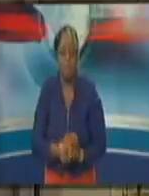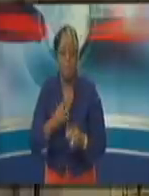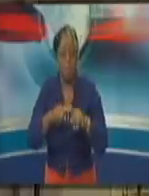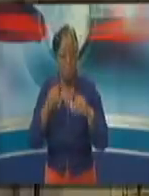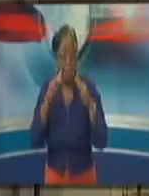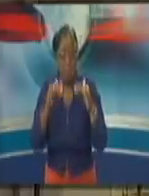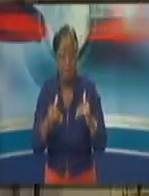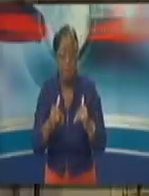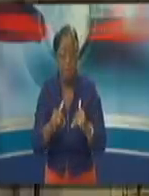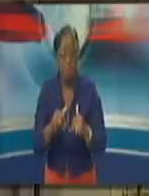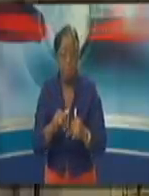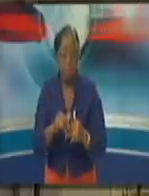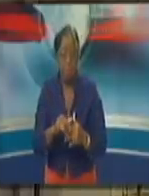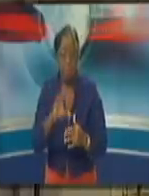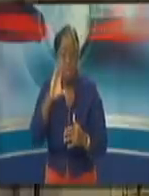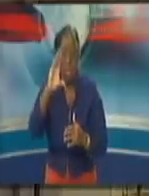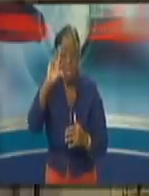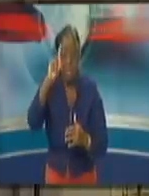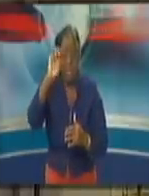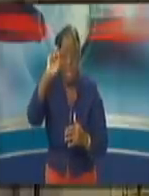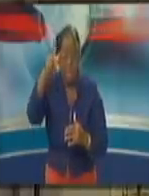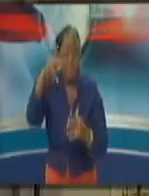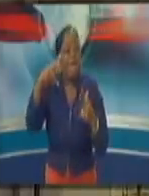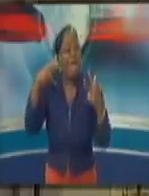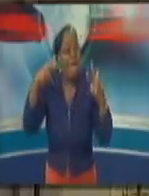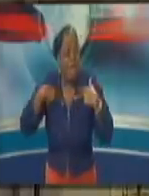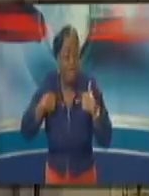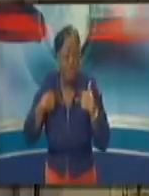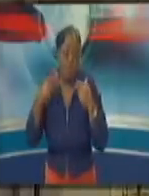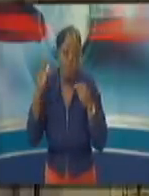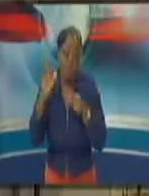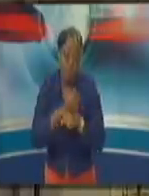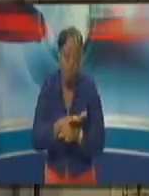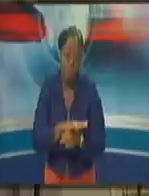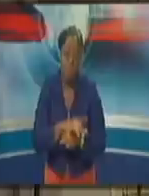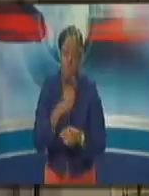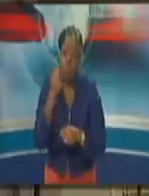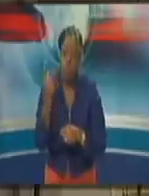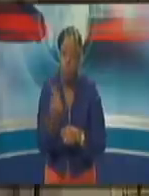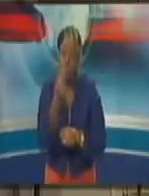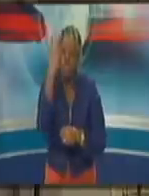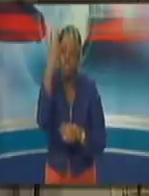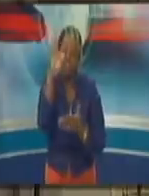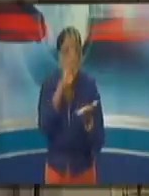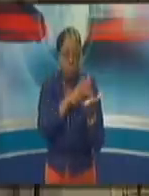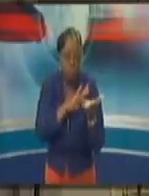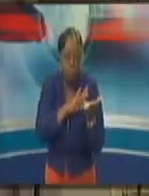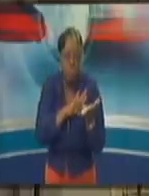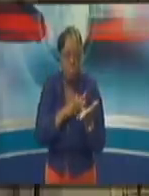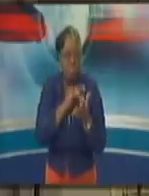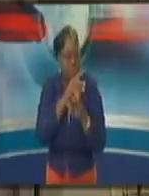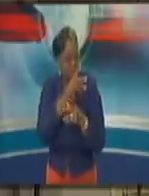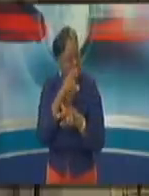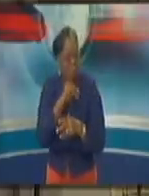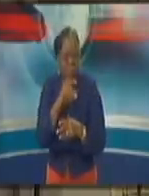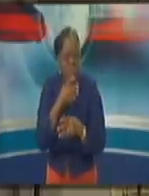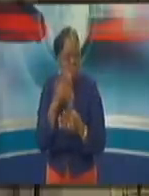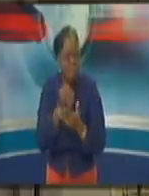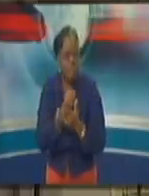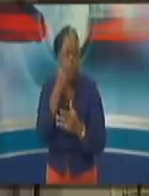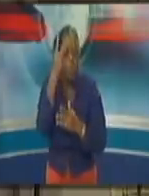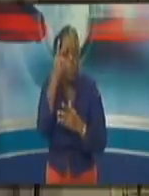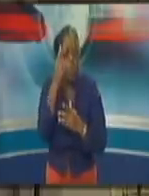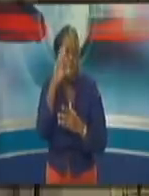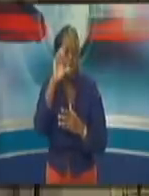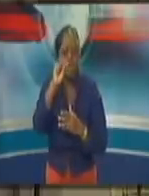now, CDAP is readily available. There were only two drugs that we were concerned about. One was